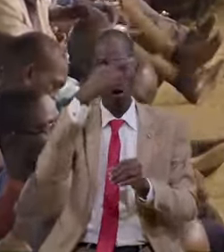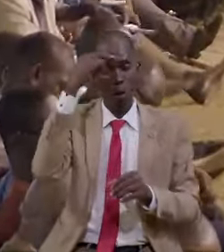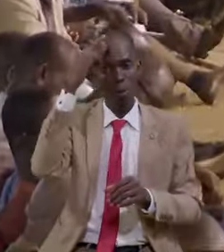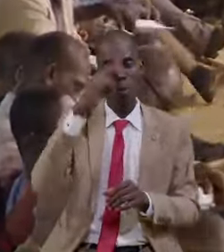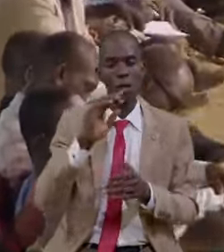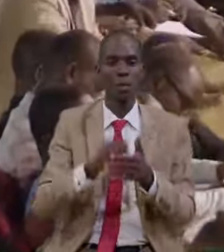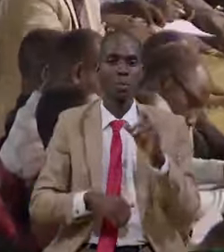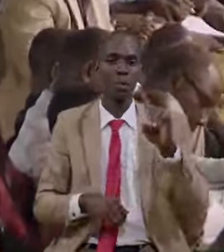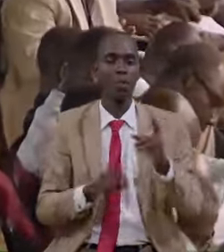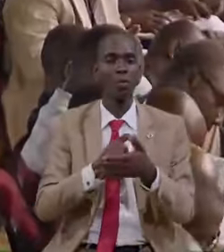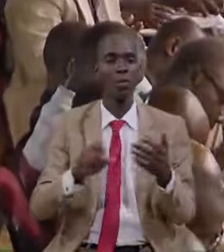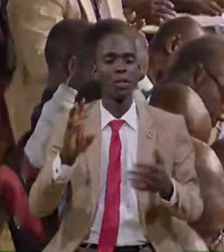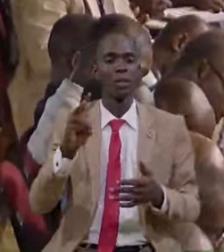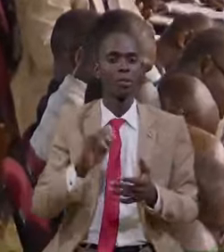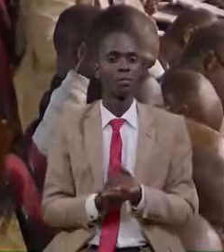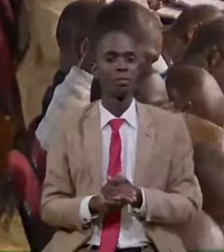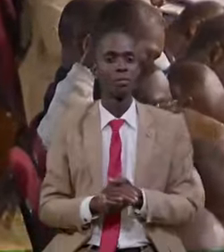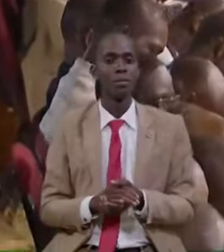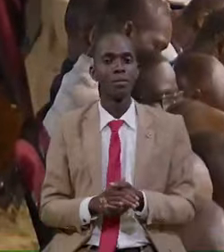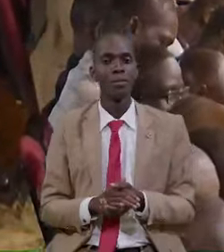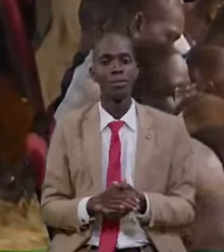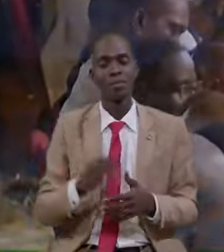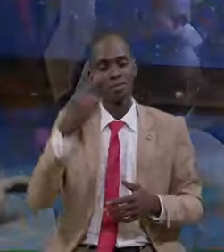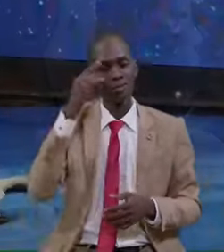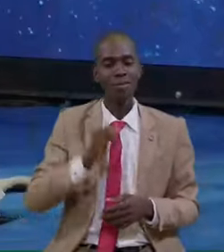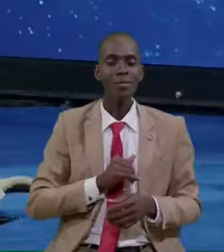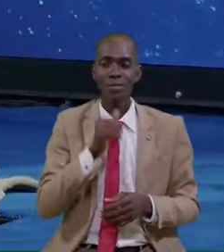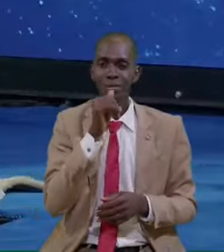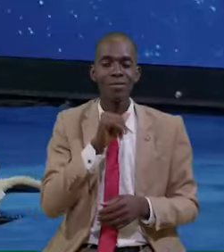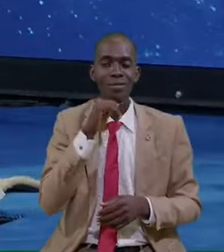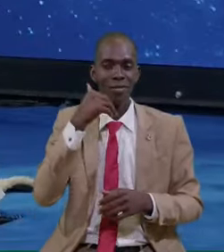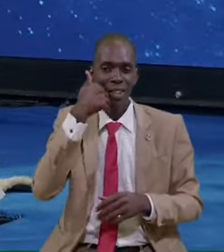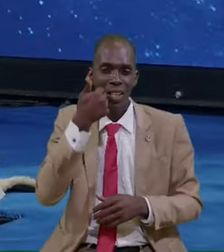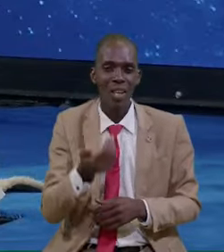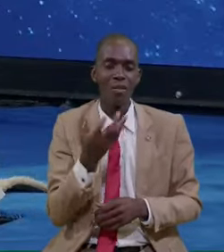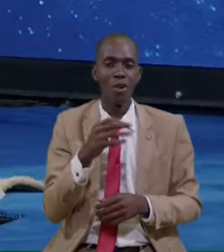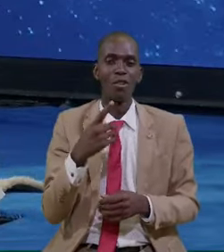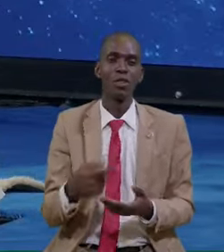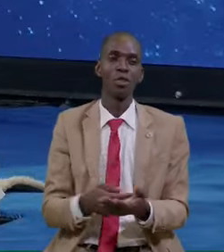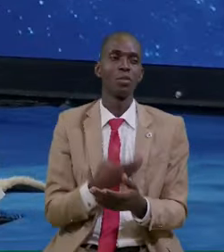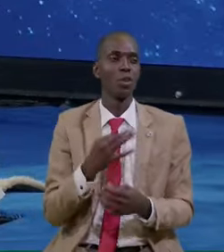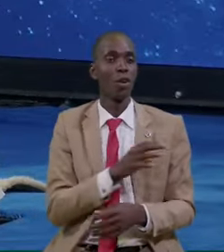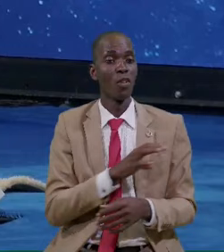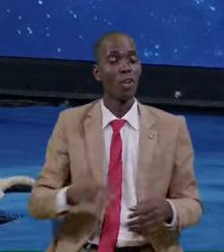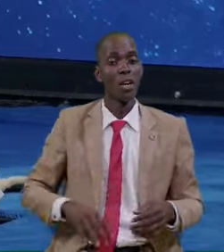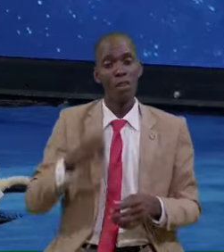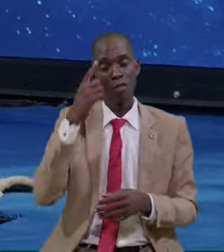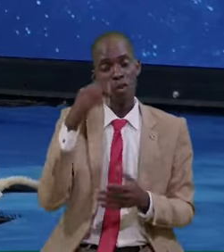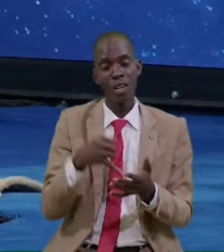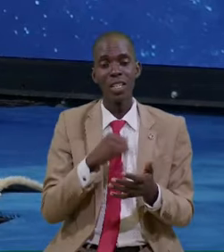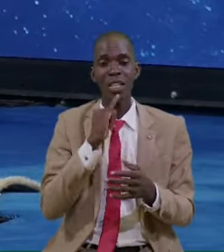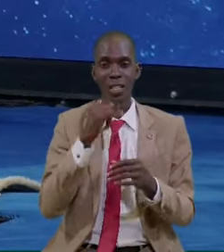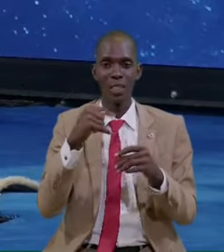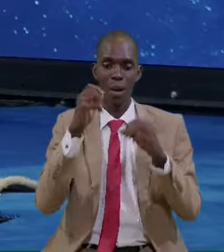verse 16, for I am not ashamed of the gospel of Christ, for it is the power